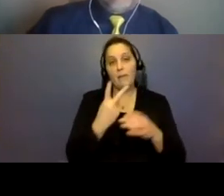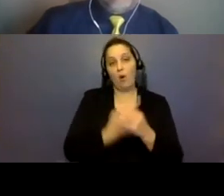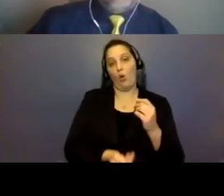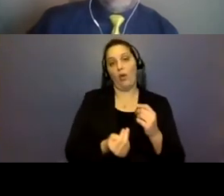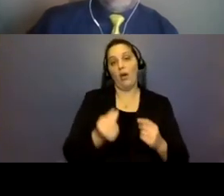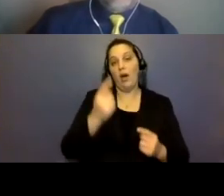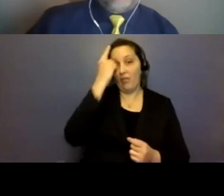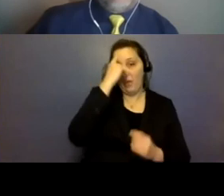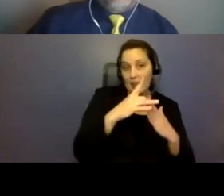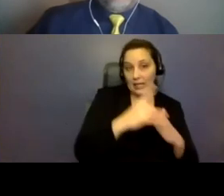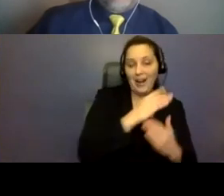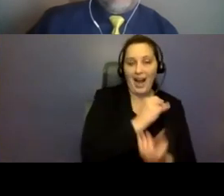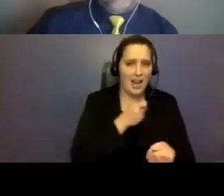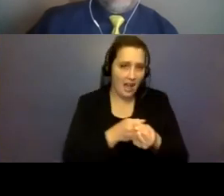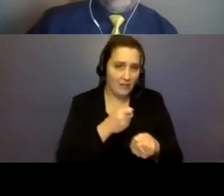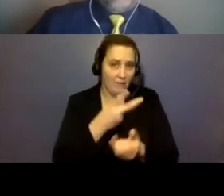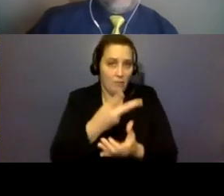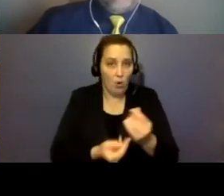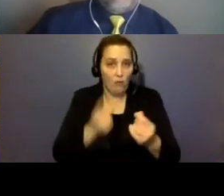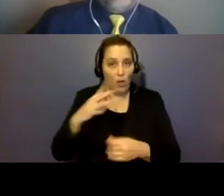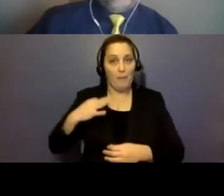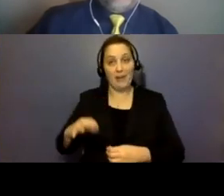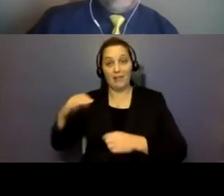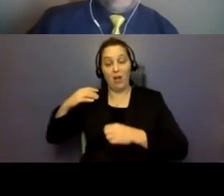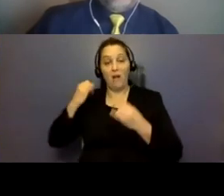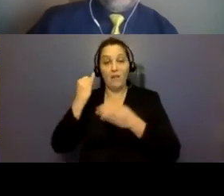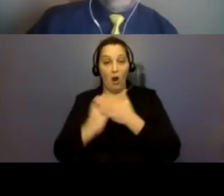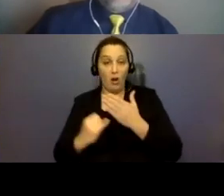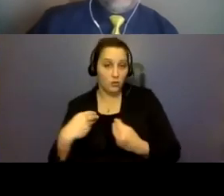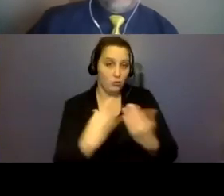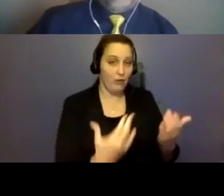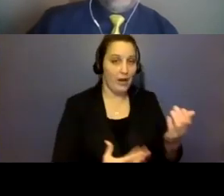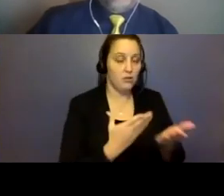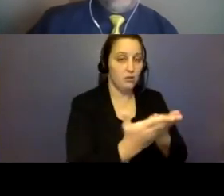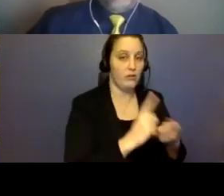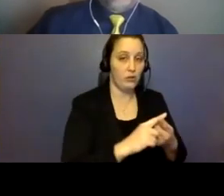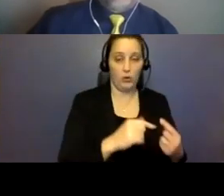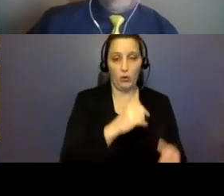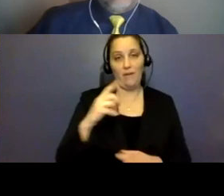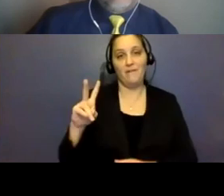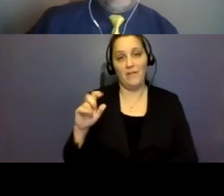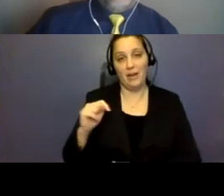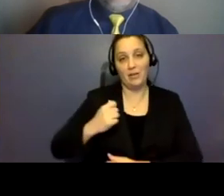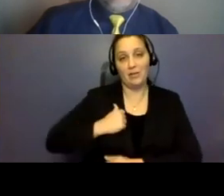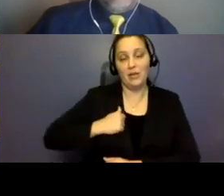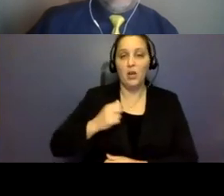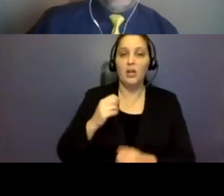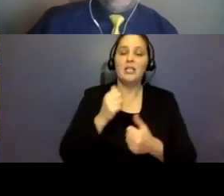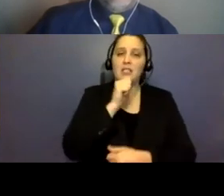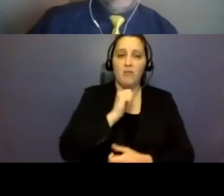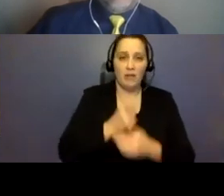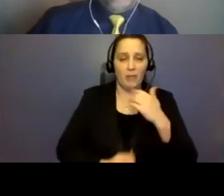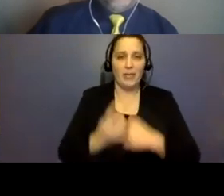thought leader and advocate for the benefits of the arts to serve members and veterans suffering the invisible wounds of war,